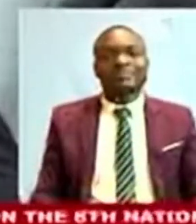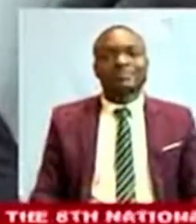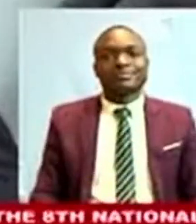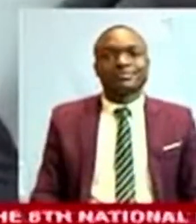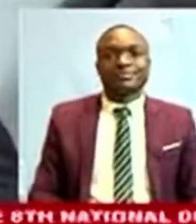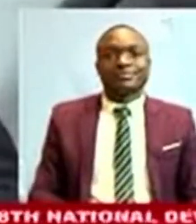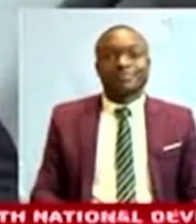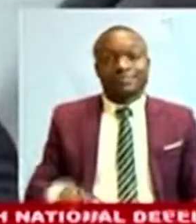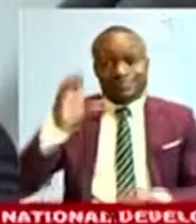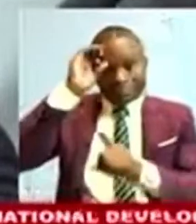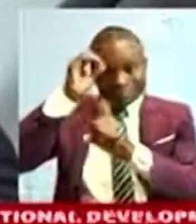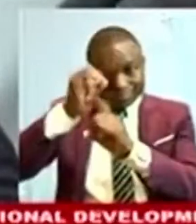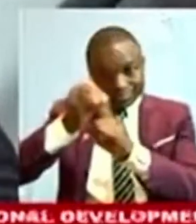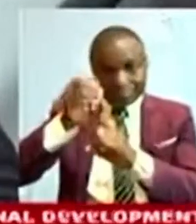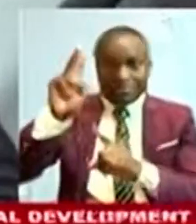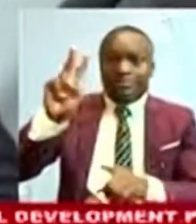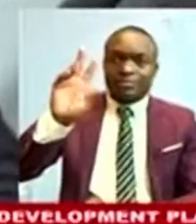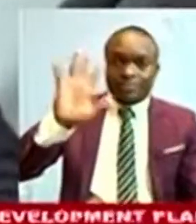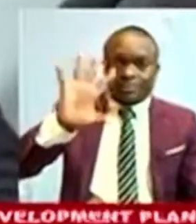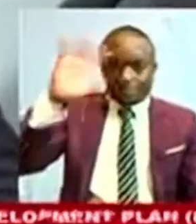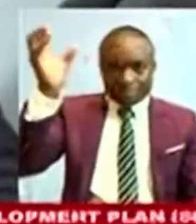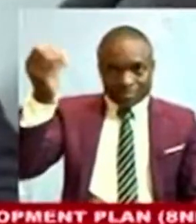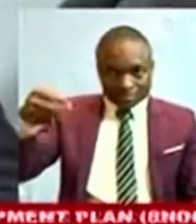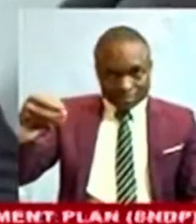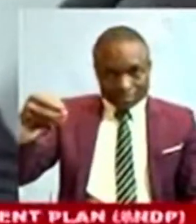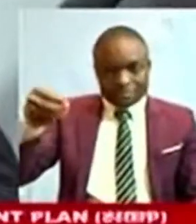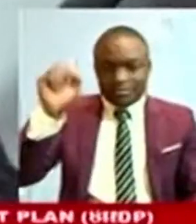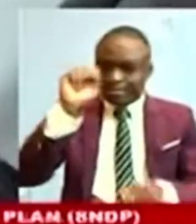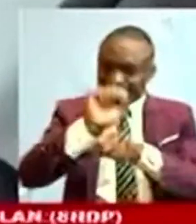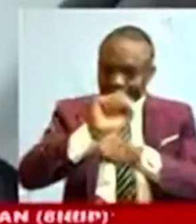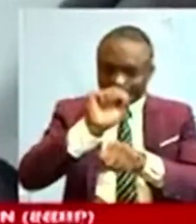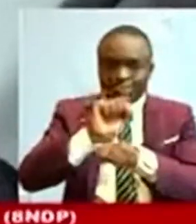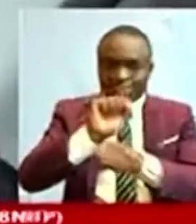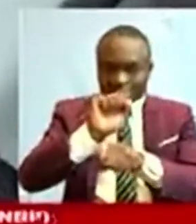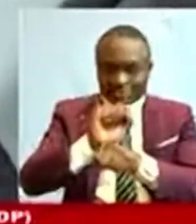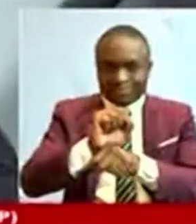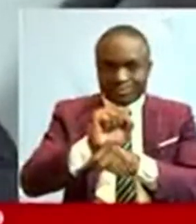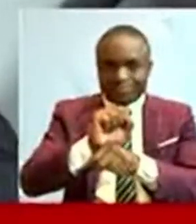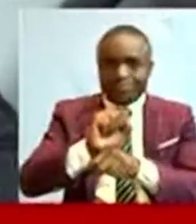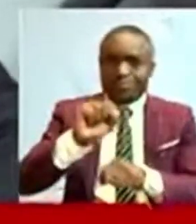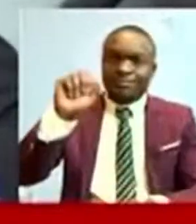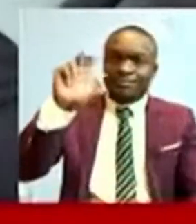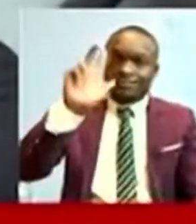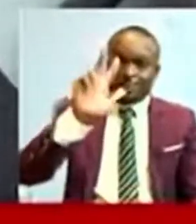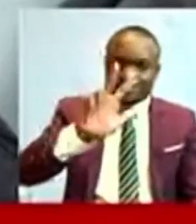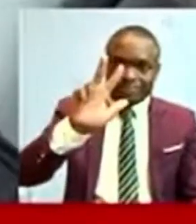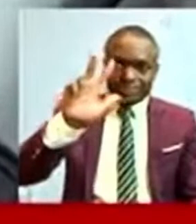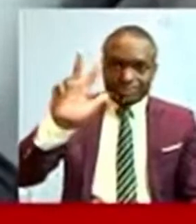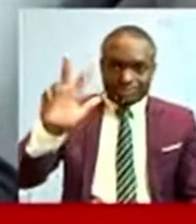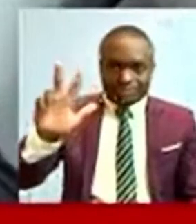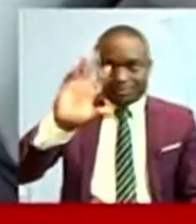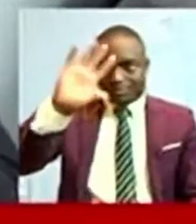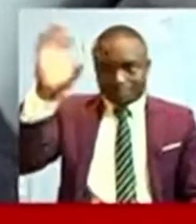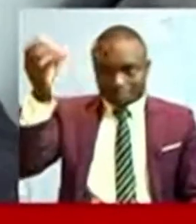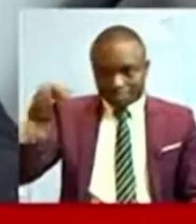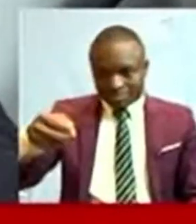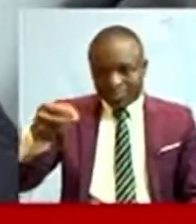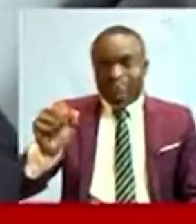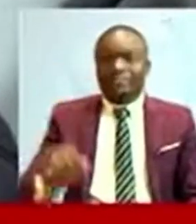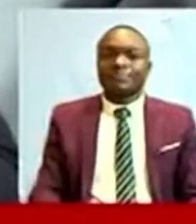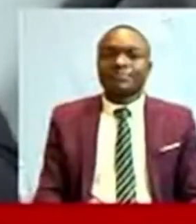The target was 25%. The performance was at 33%.